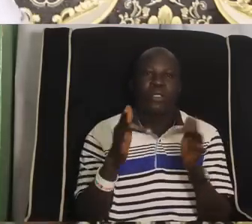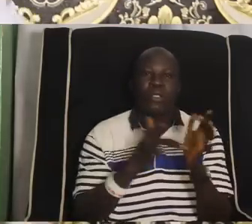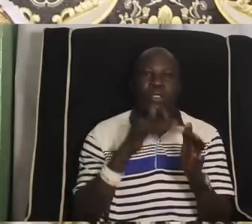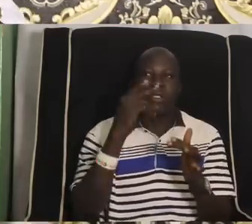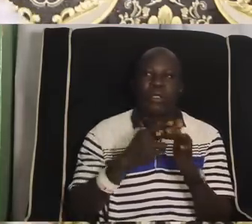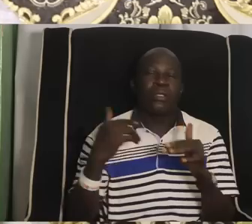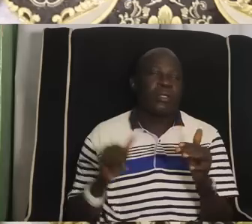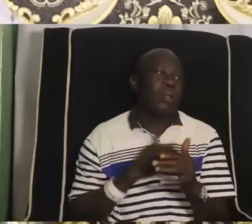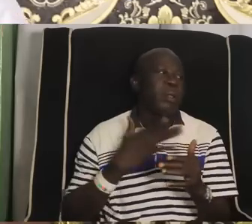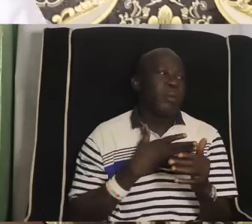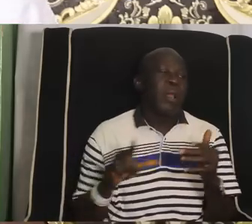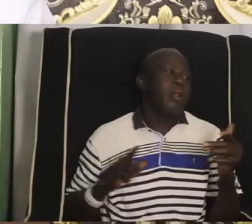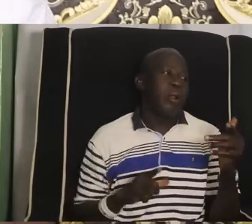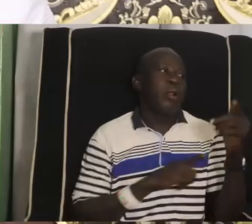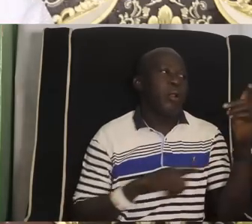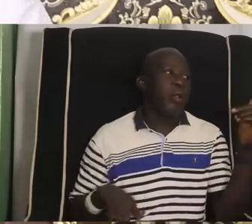olúwa wá.